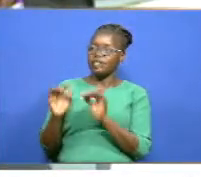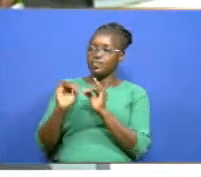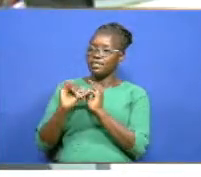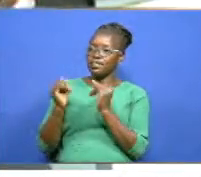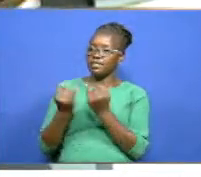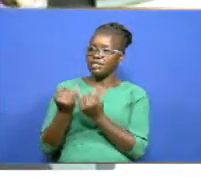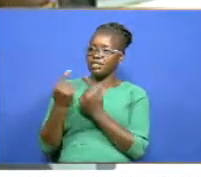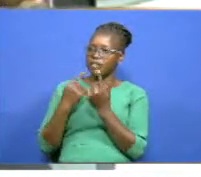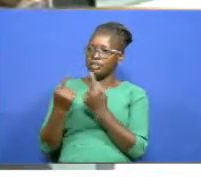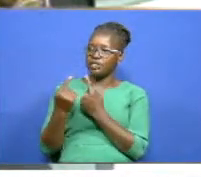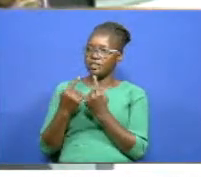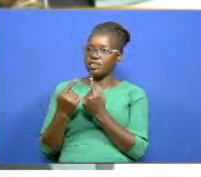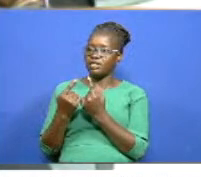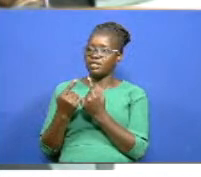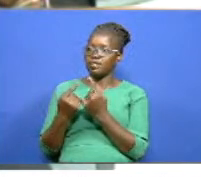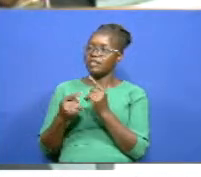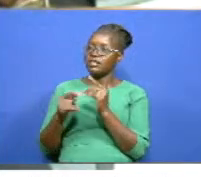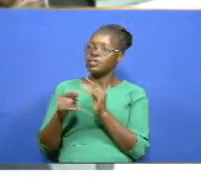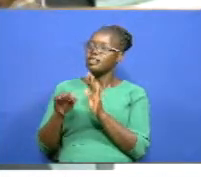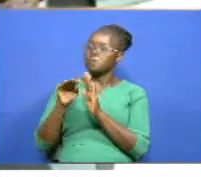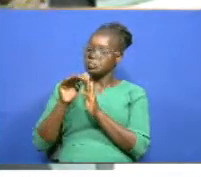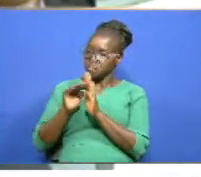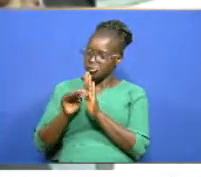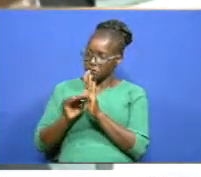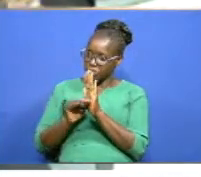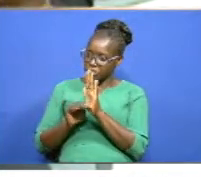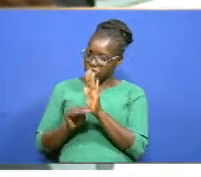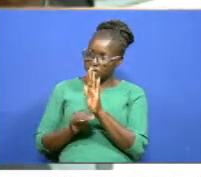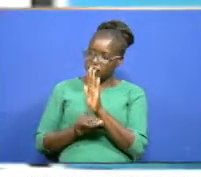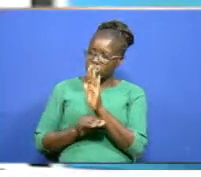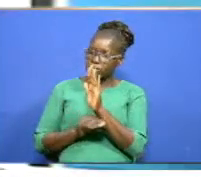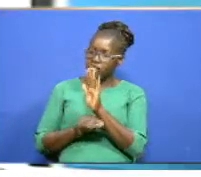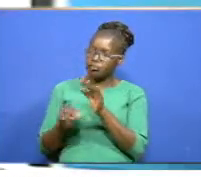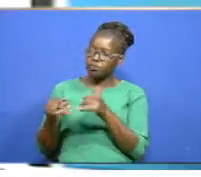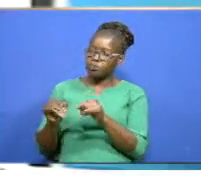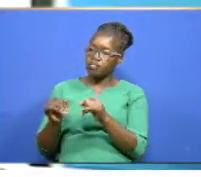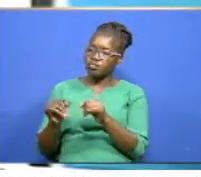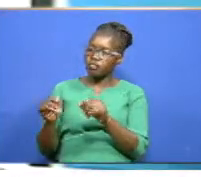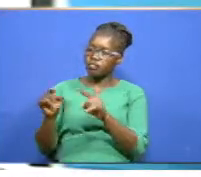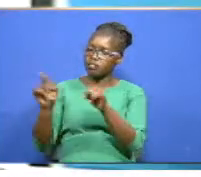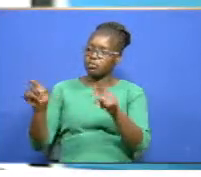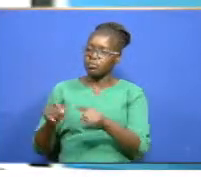institutions making statements that do not have implementation